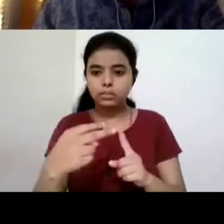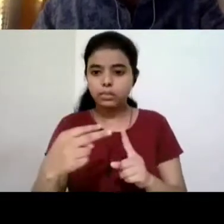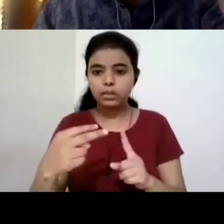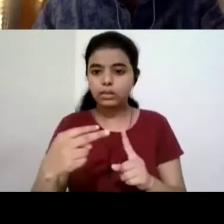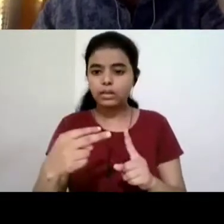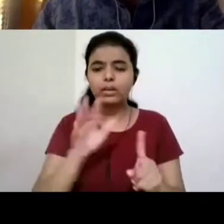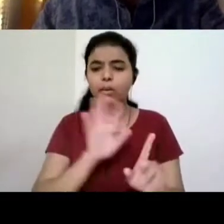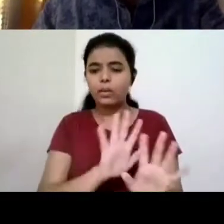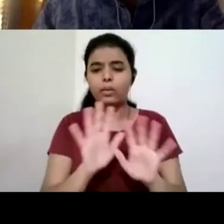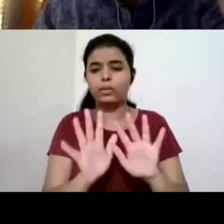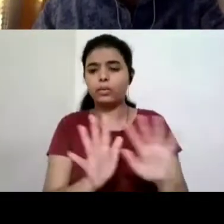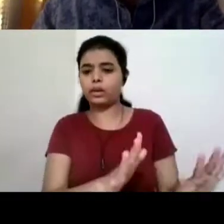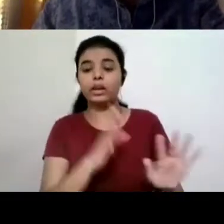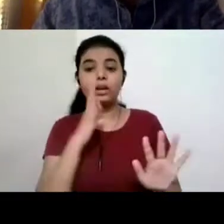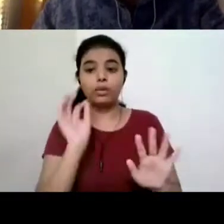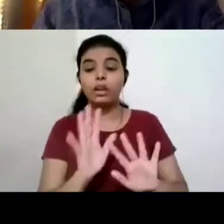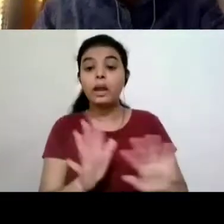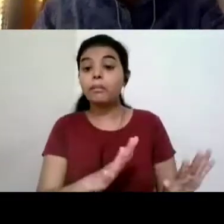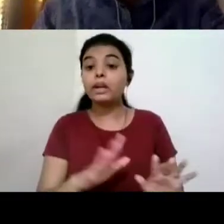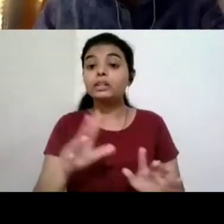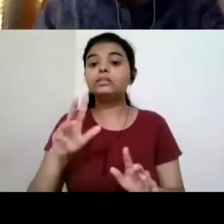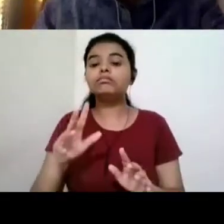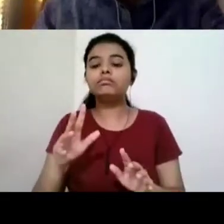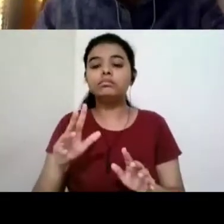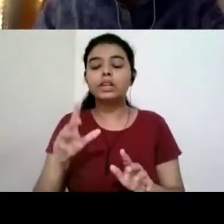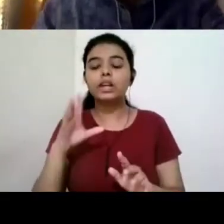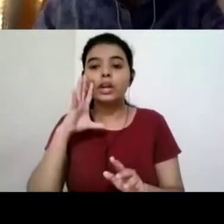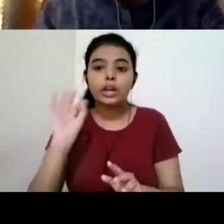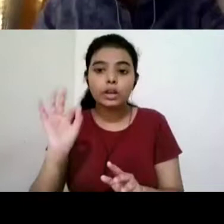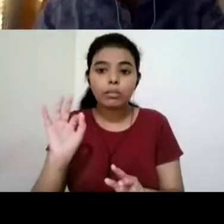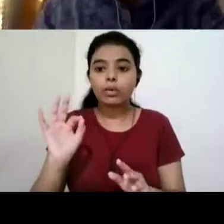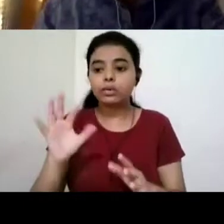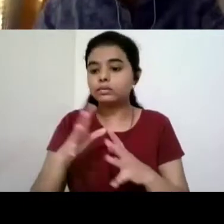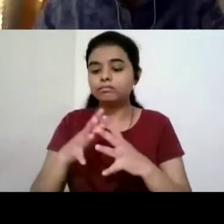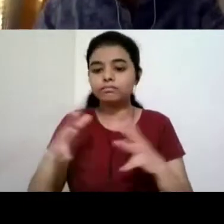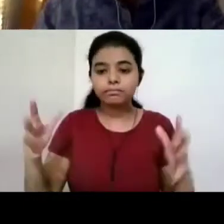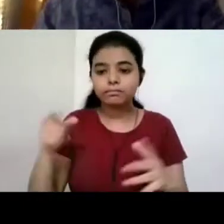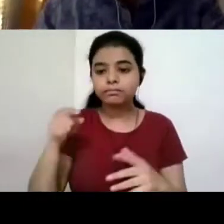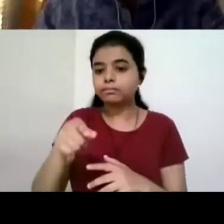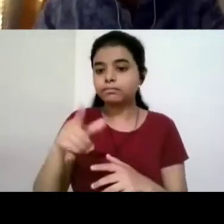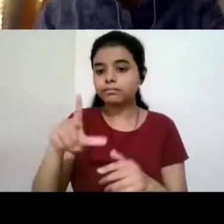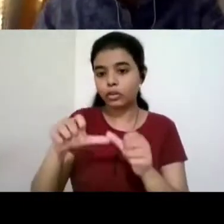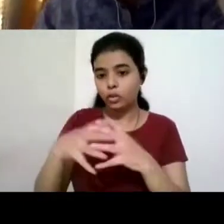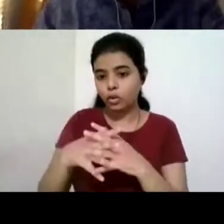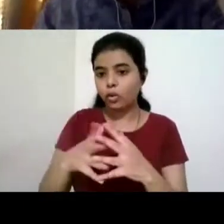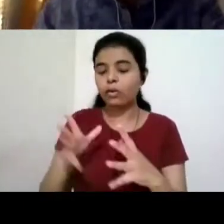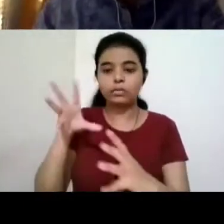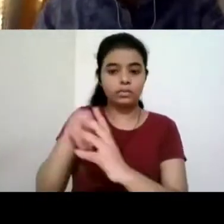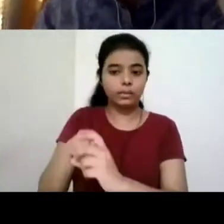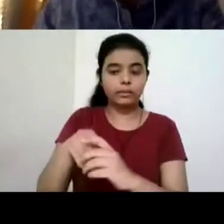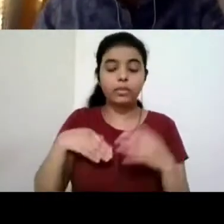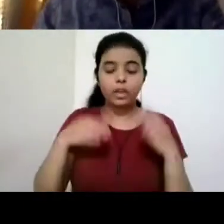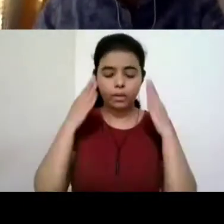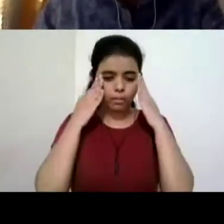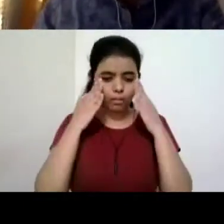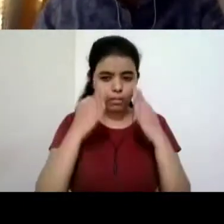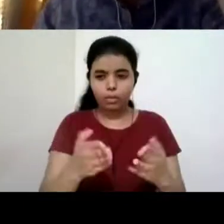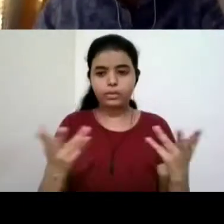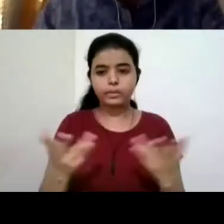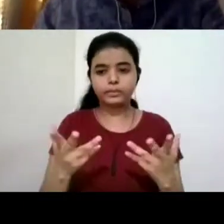looking at it, but because the dominant way seems to dictate discourse in a major way, I'm going to concentrate more